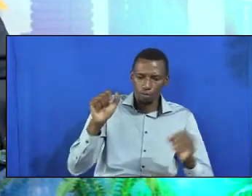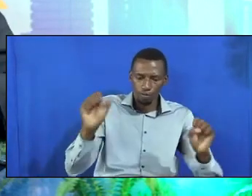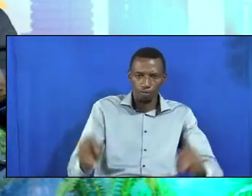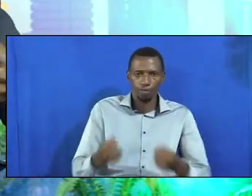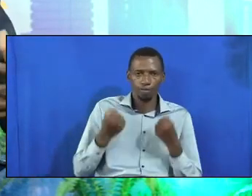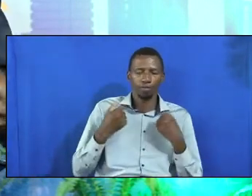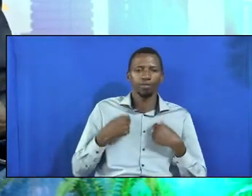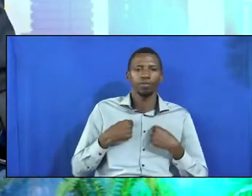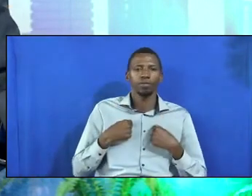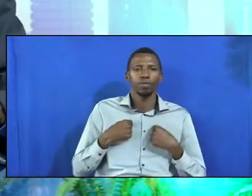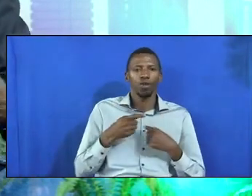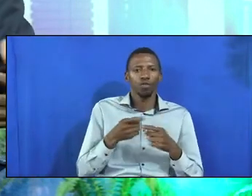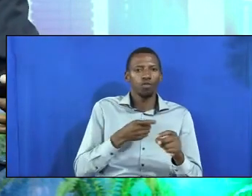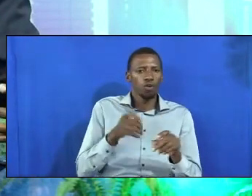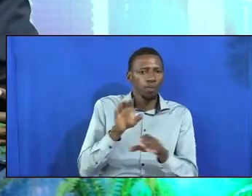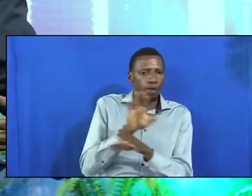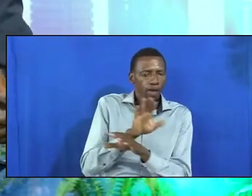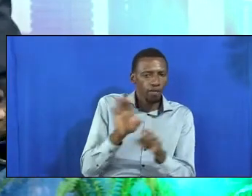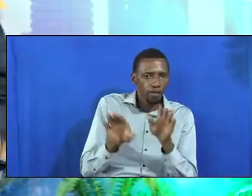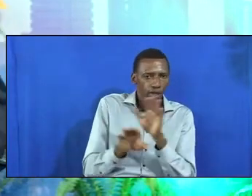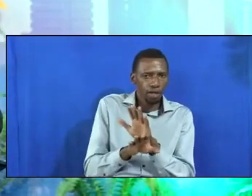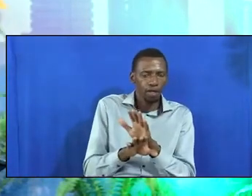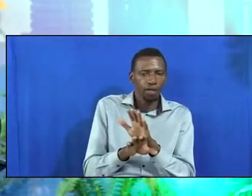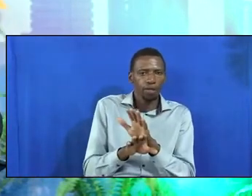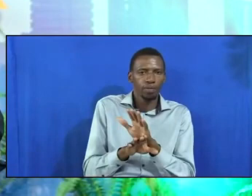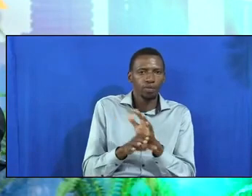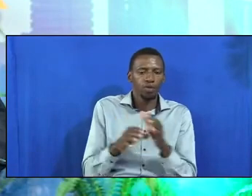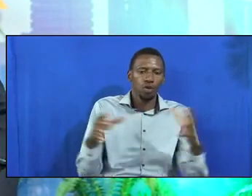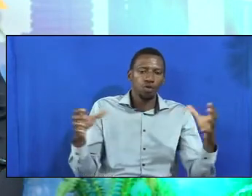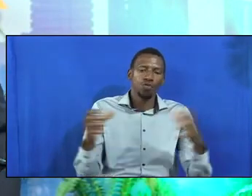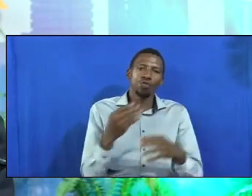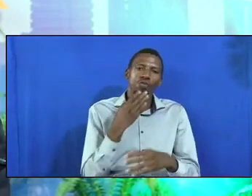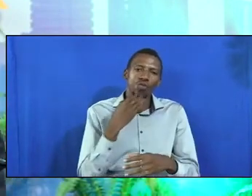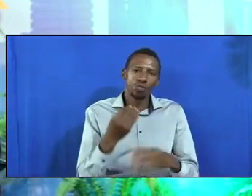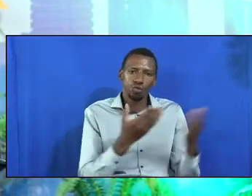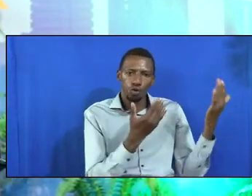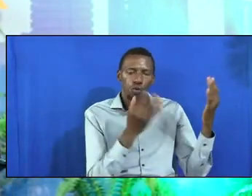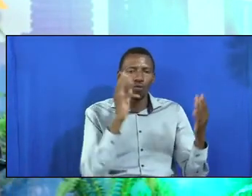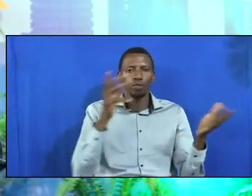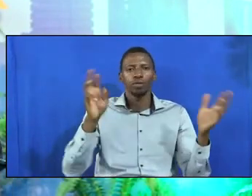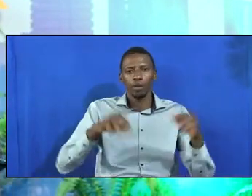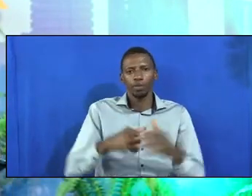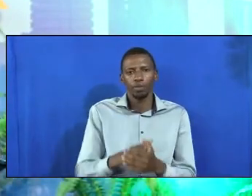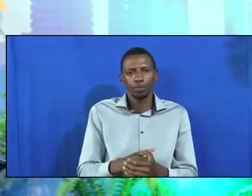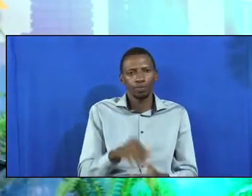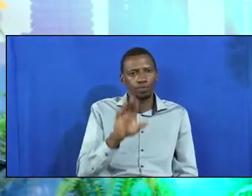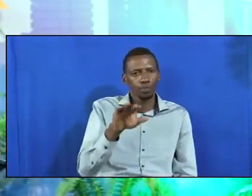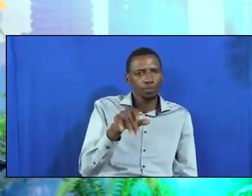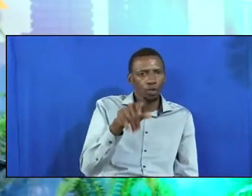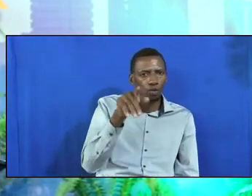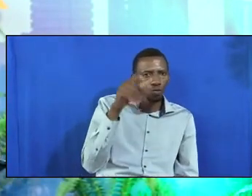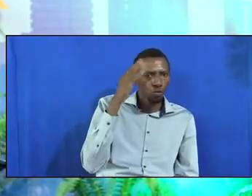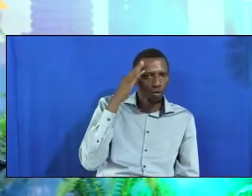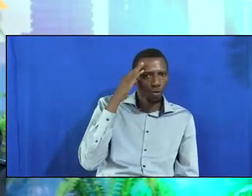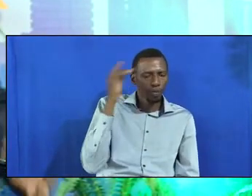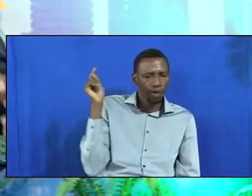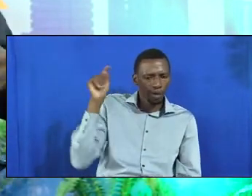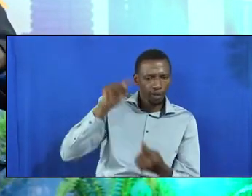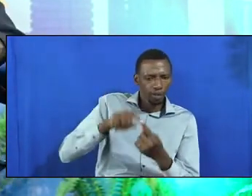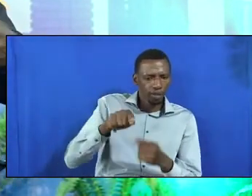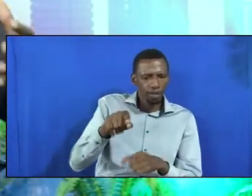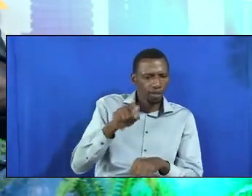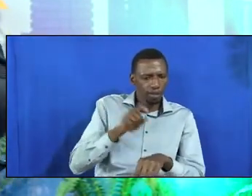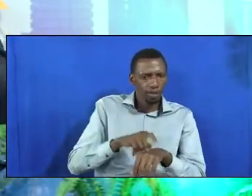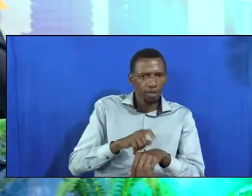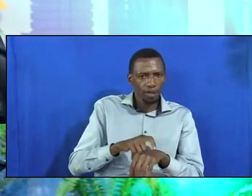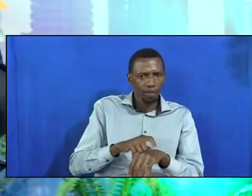everything the Jewish people were hoping would happen. You know, until this time, Peter thought this was a vision. Who can